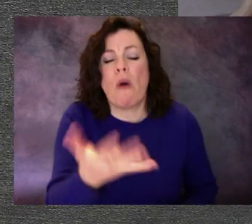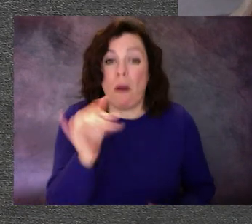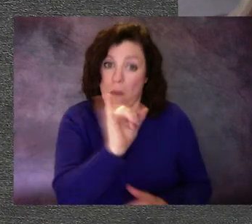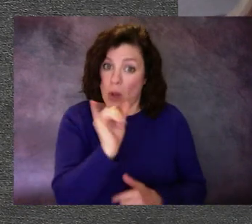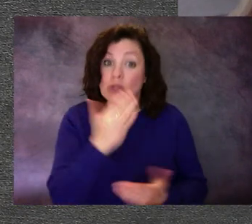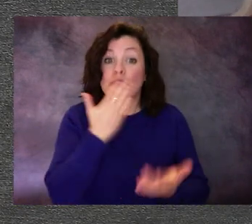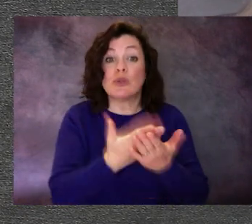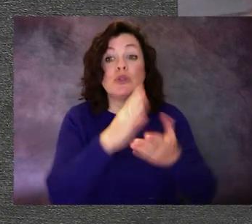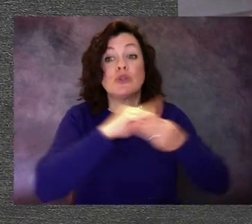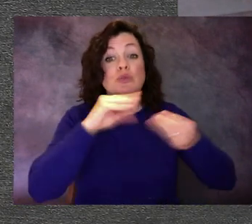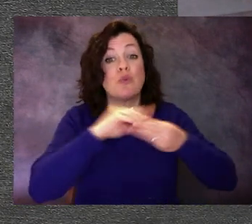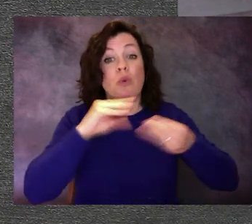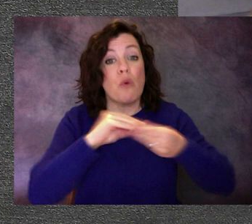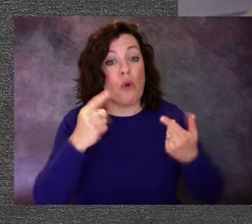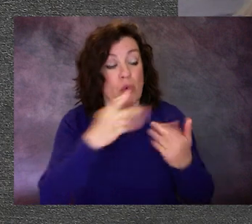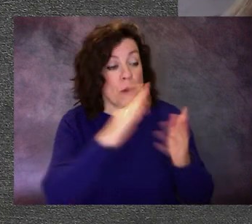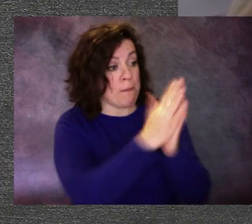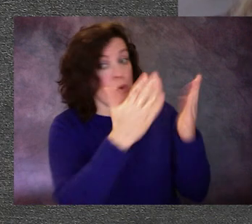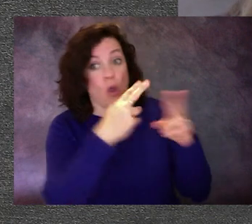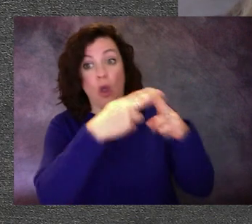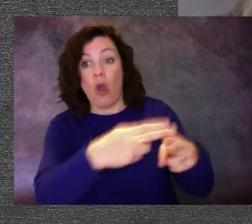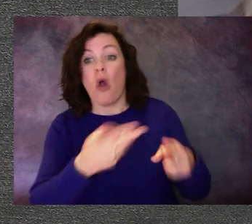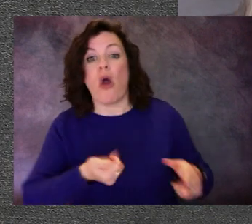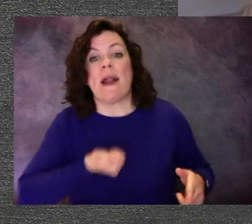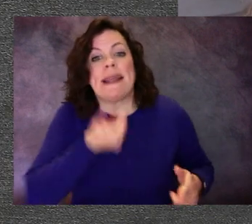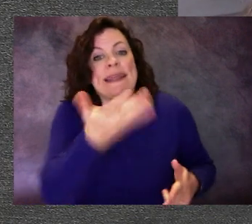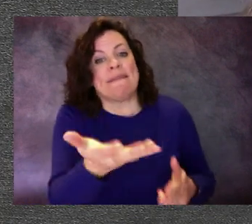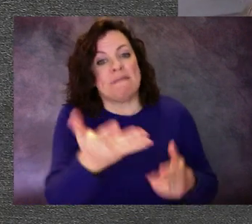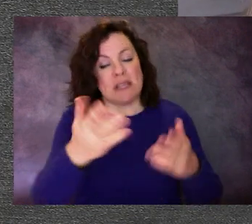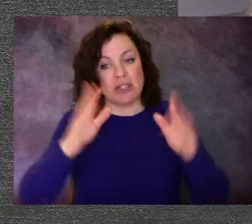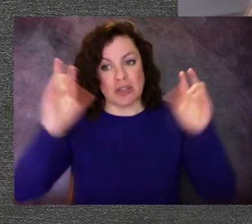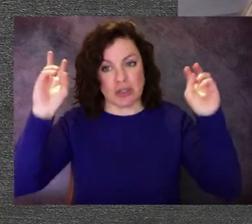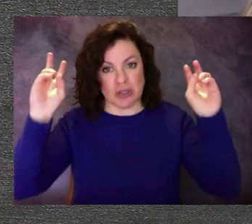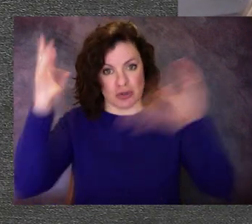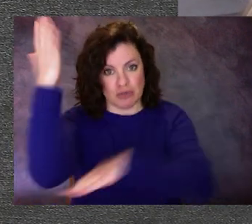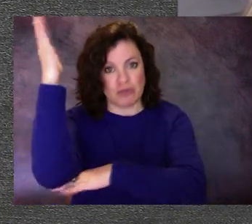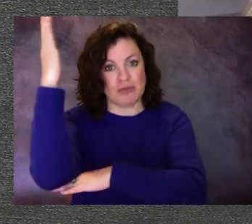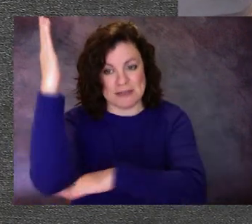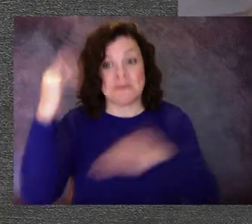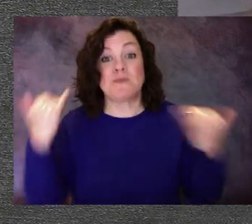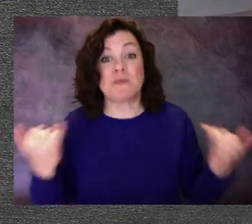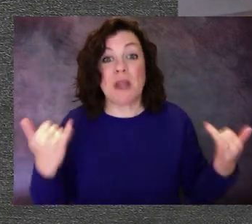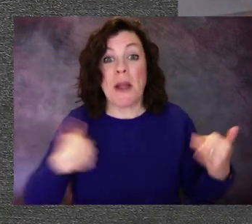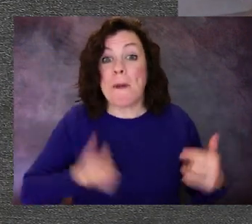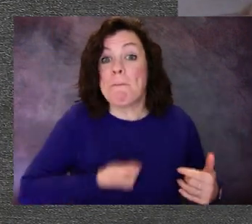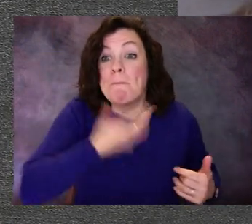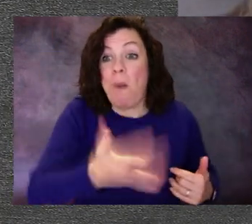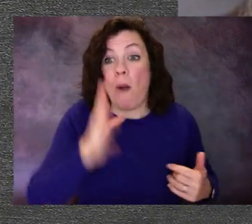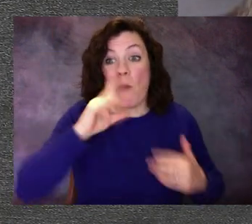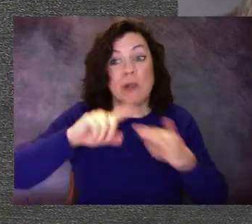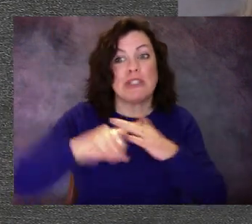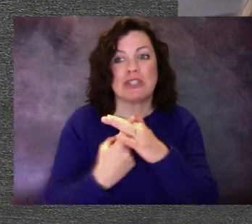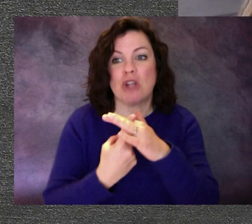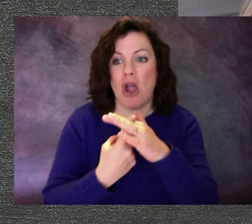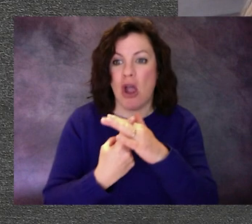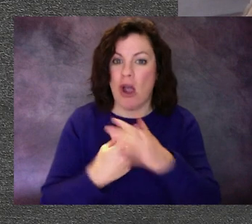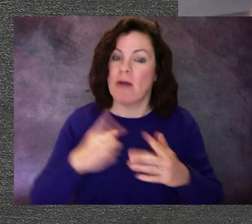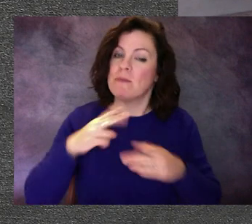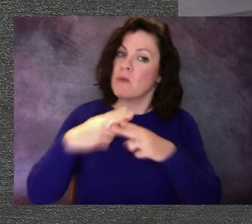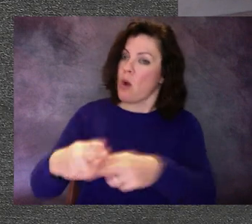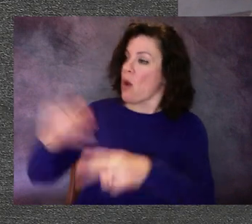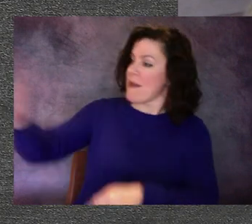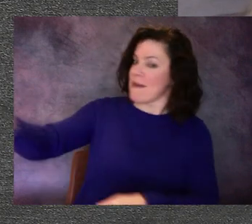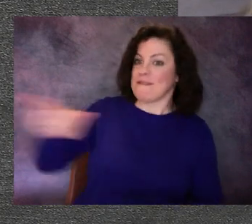great stories. Perhaps you've heard of The Giving Tree. Well, here's a poem that I thought would be great to start off our time together today called